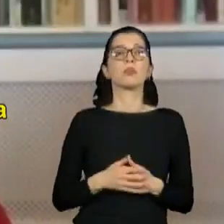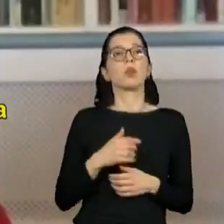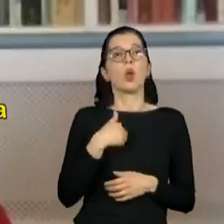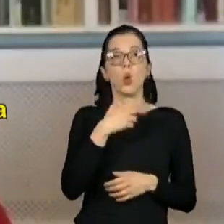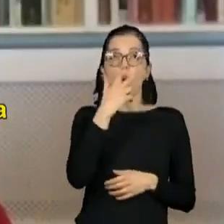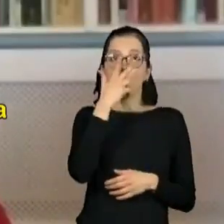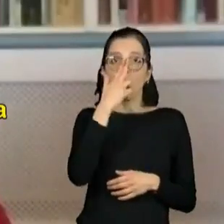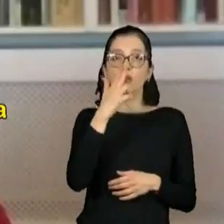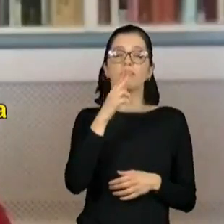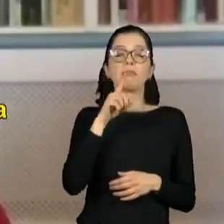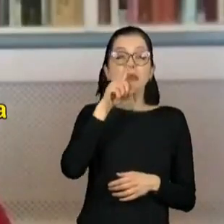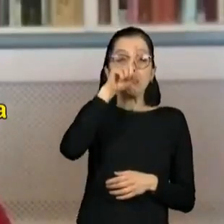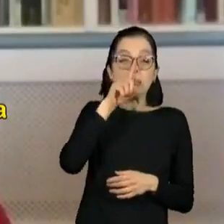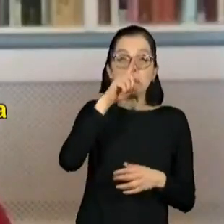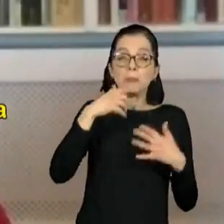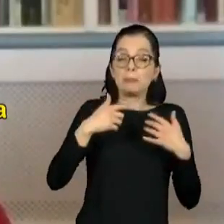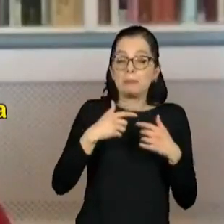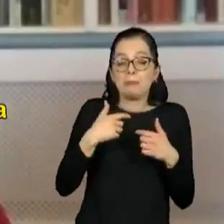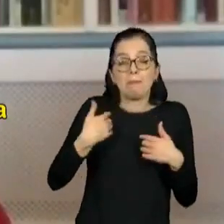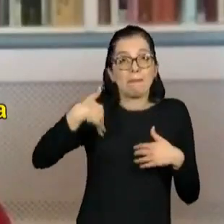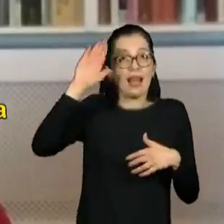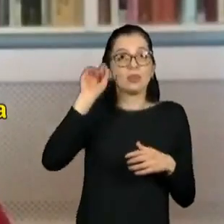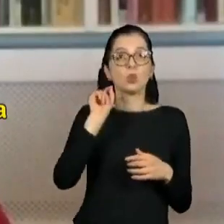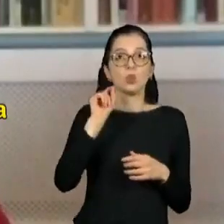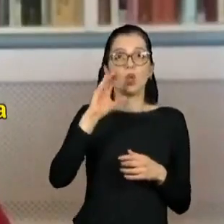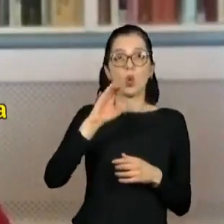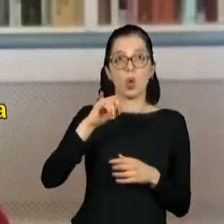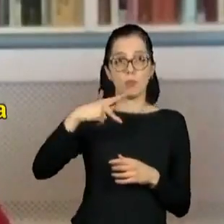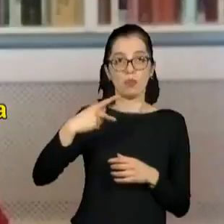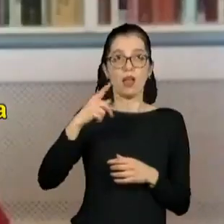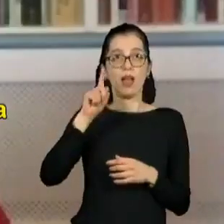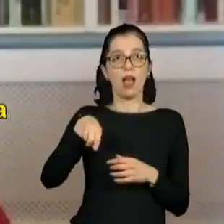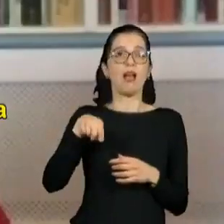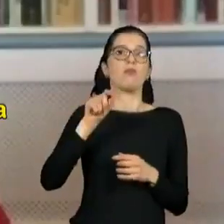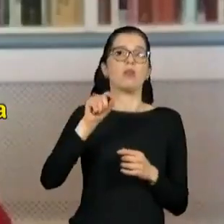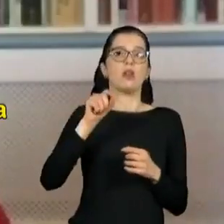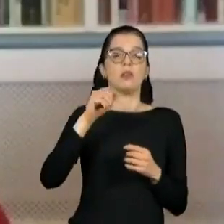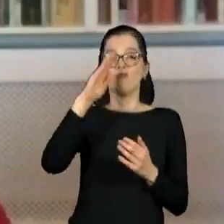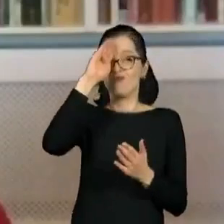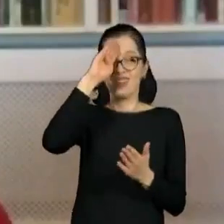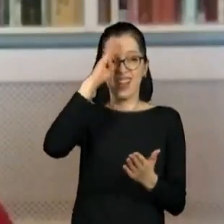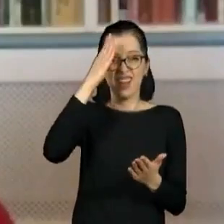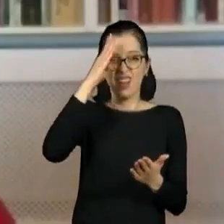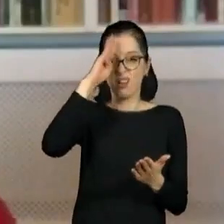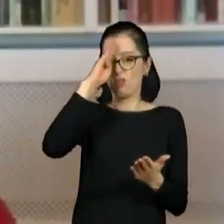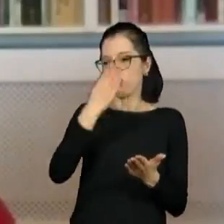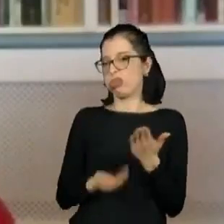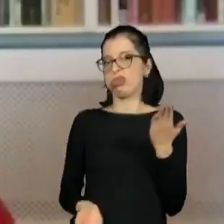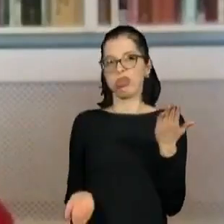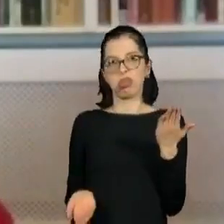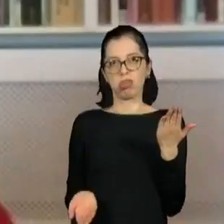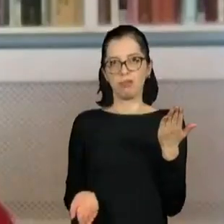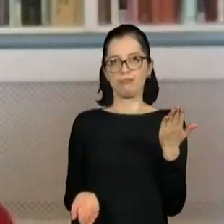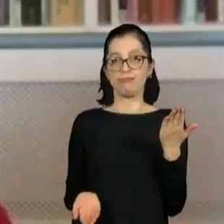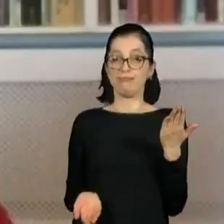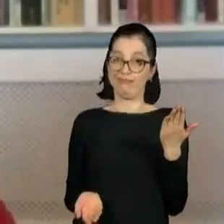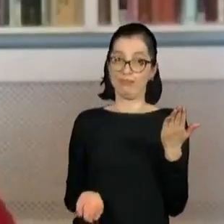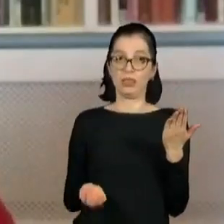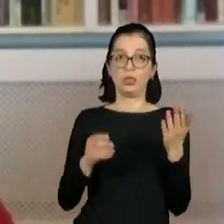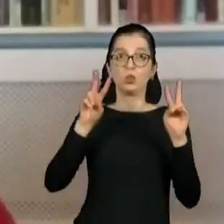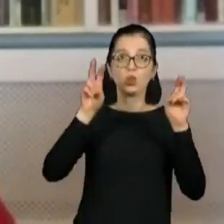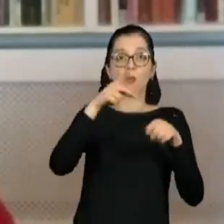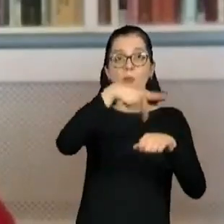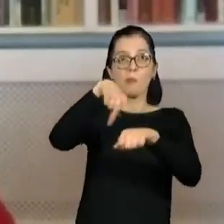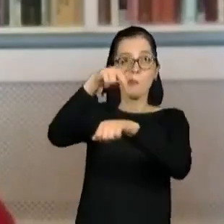risk in COP26 will be a sort of breakdown of trust between those